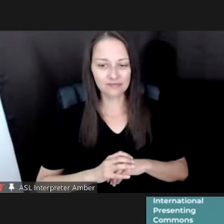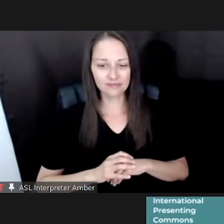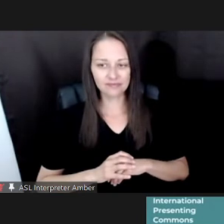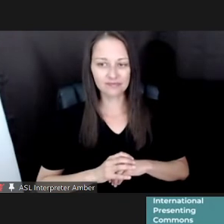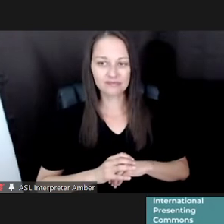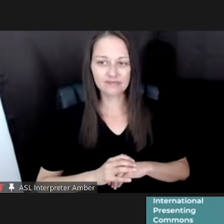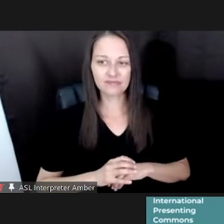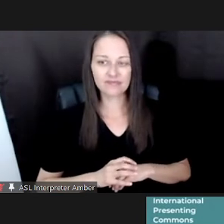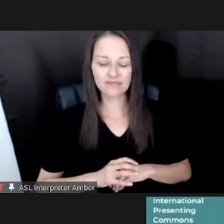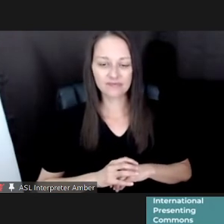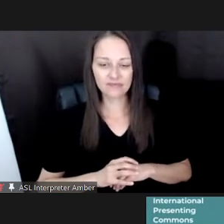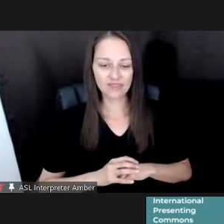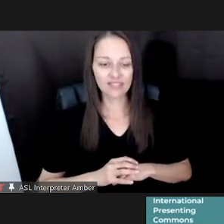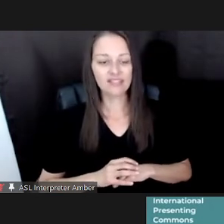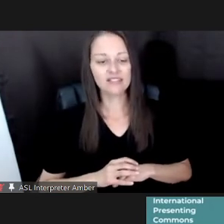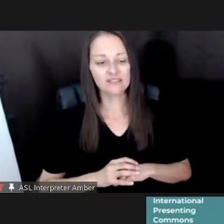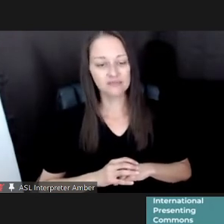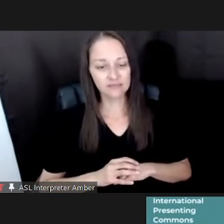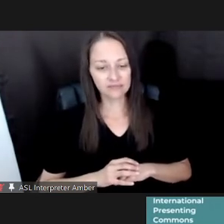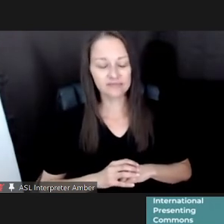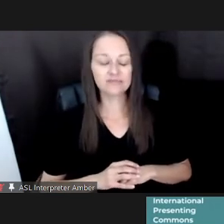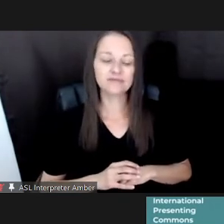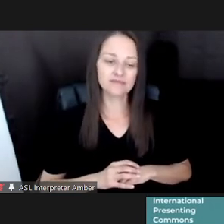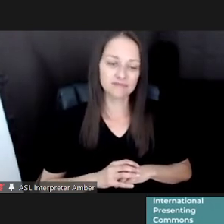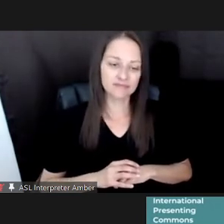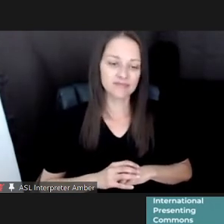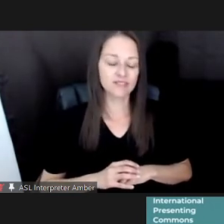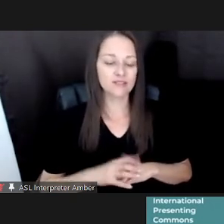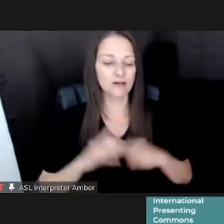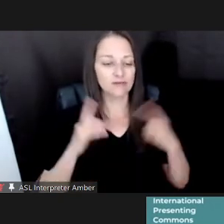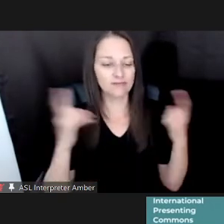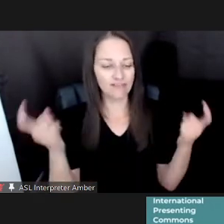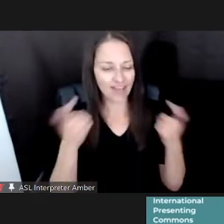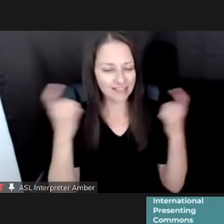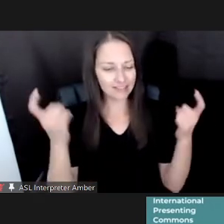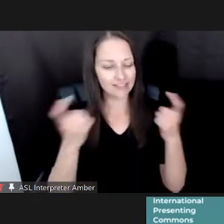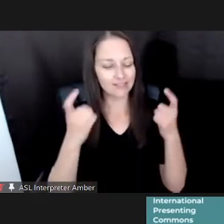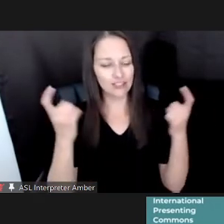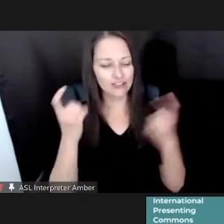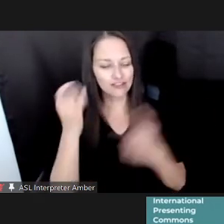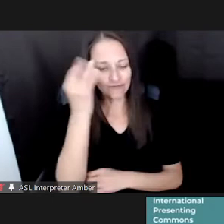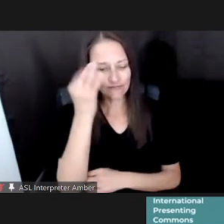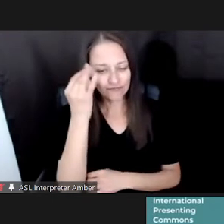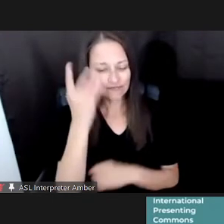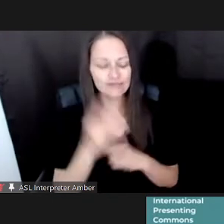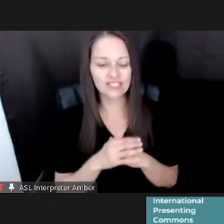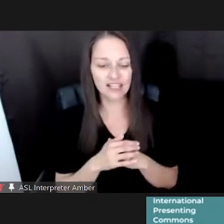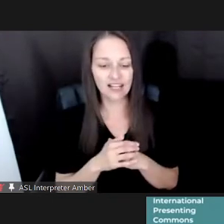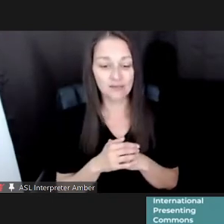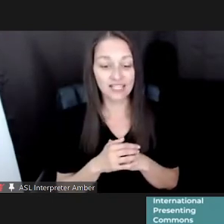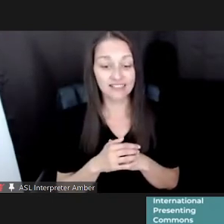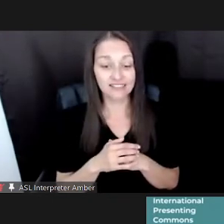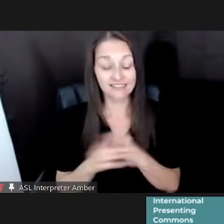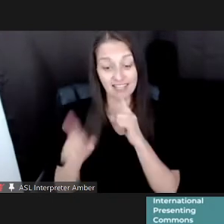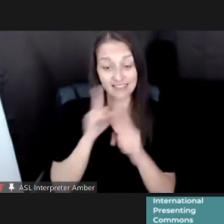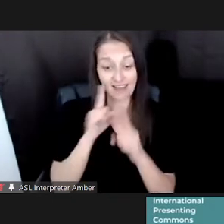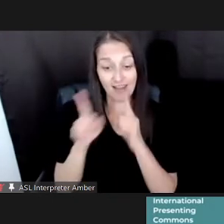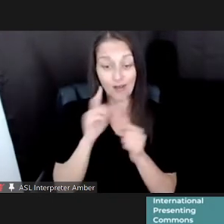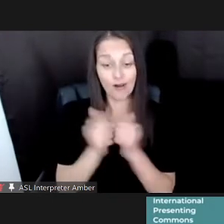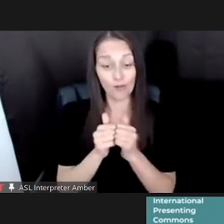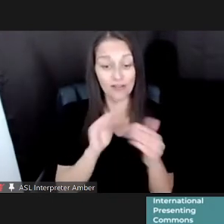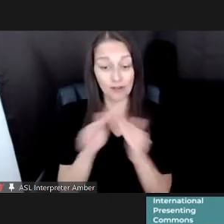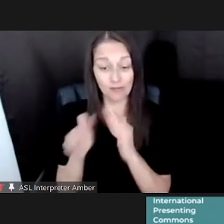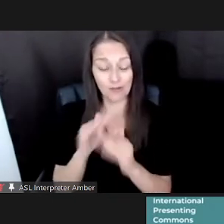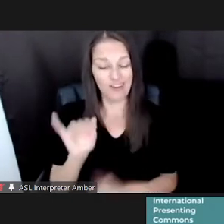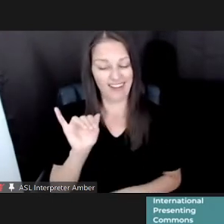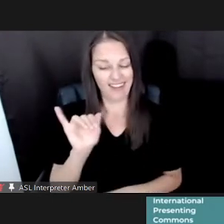A festival, I mean, a dialogue with a community is essentially the festival. And